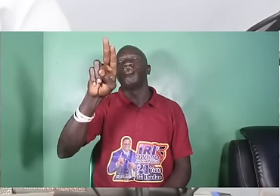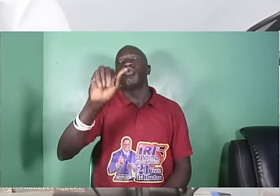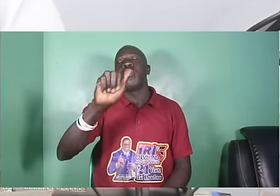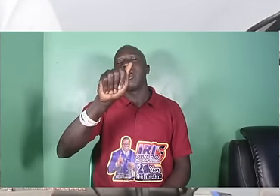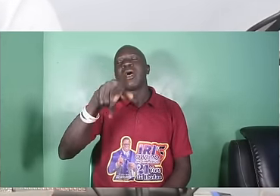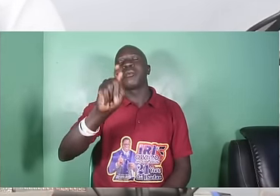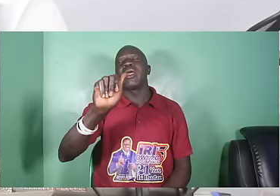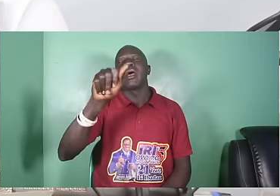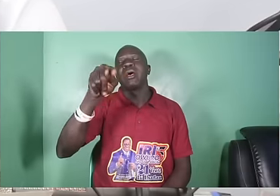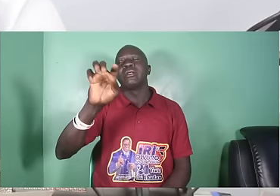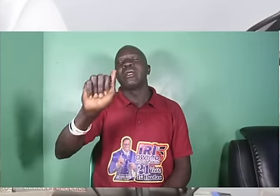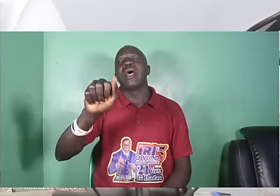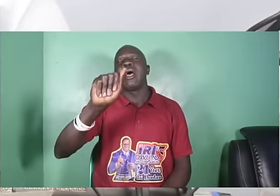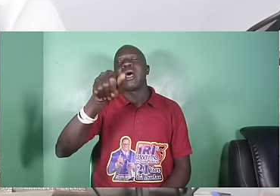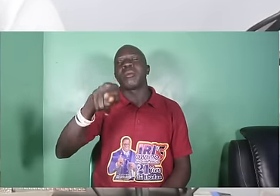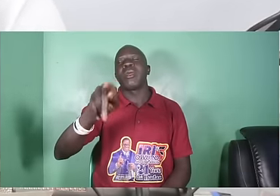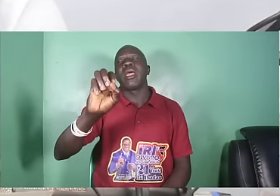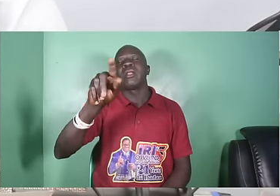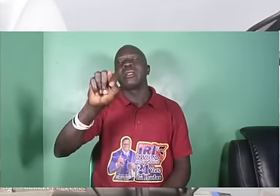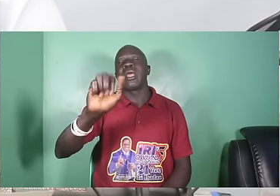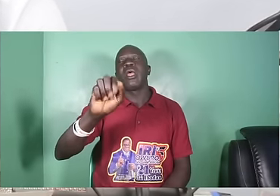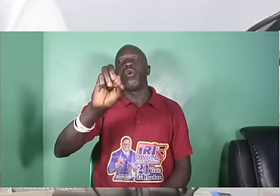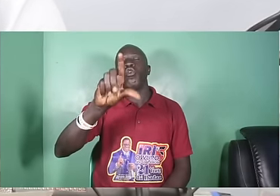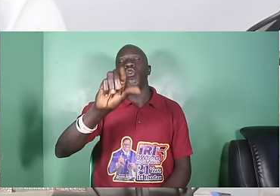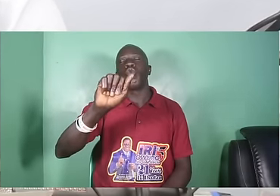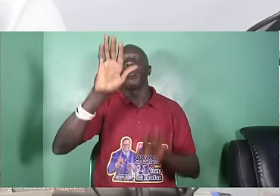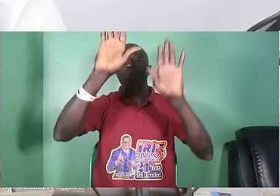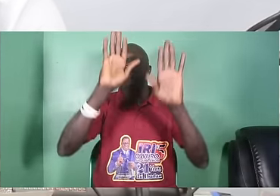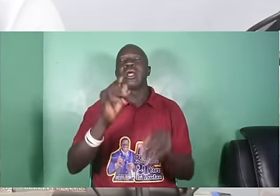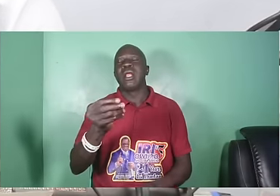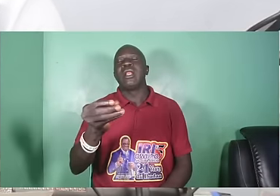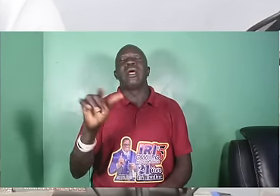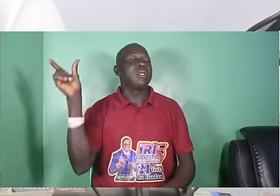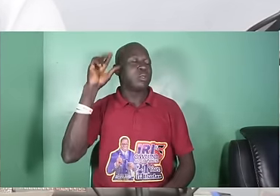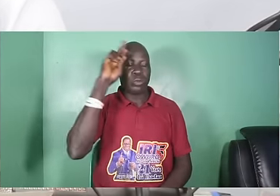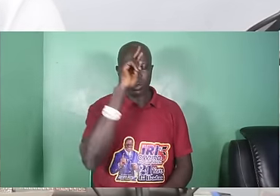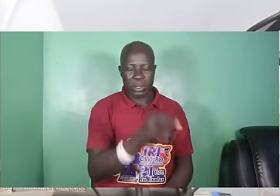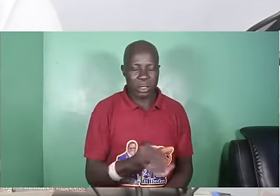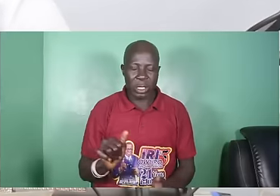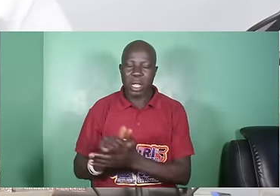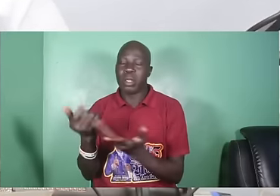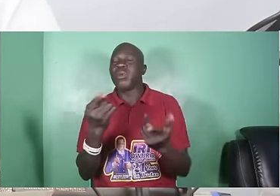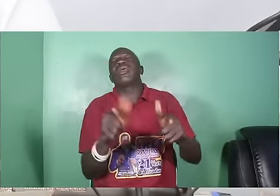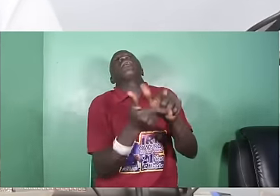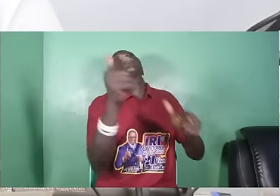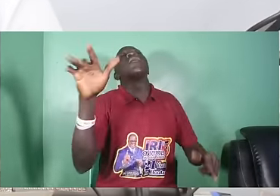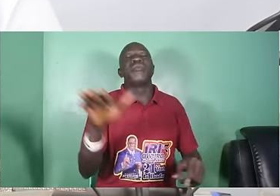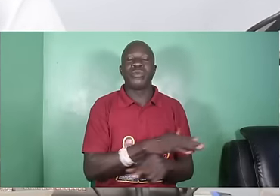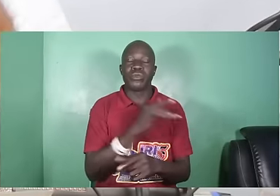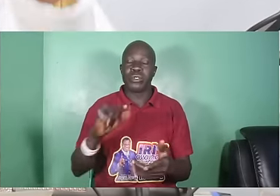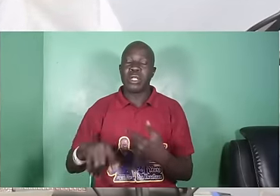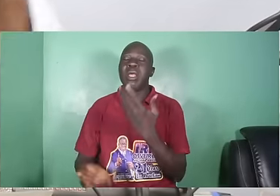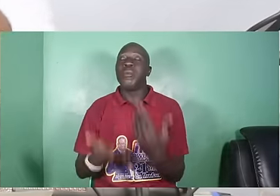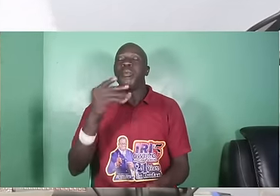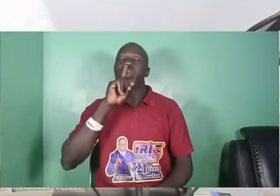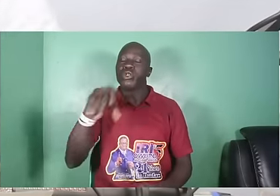Apata. Apata. Apete. Apete. Ololoyo. Ololoyo. Ologwe. Wonderland. Wonderland. Ebomisa. Easy, sir. Omaniagbanu. To be powerful today.